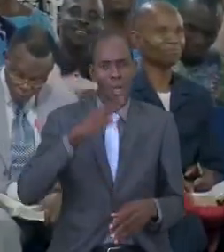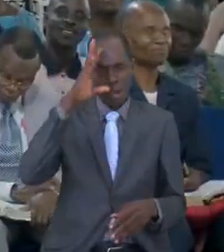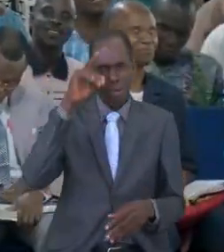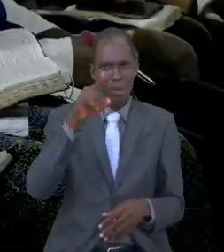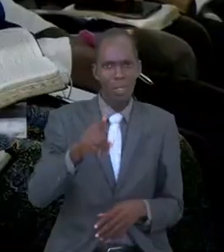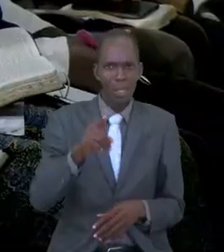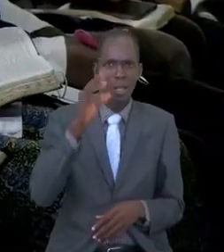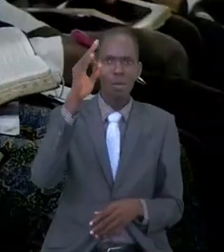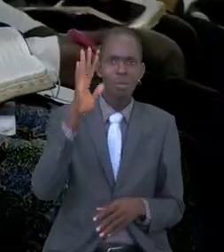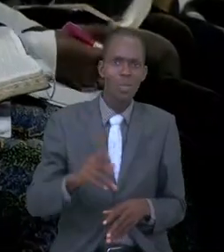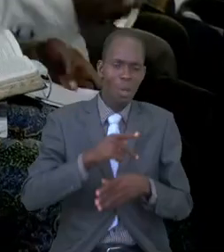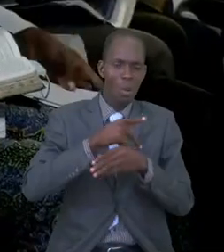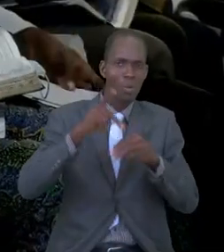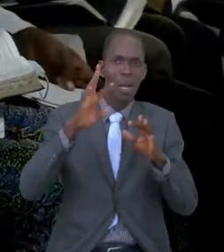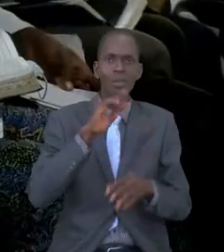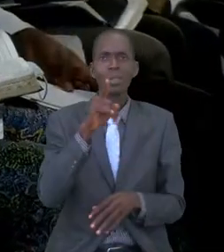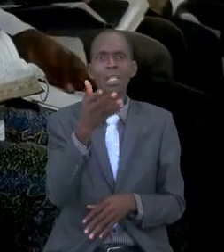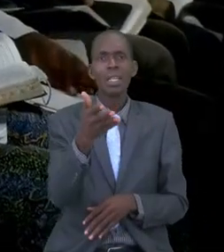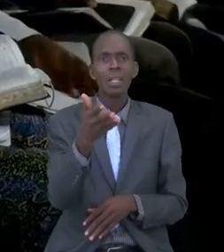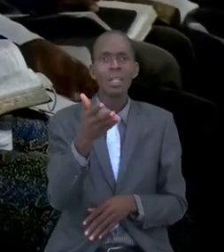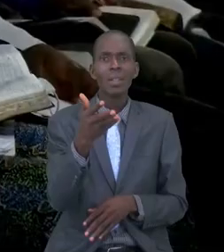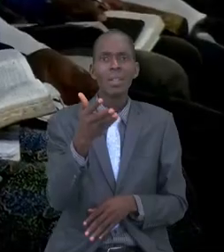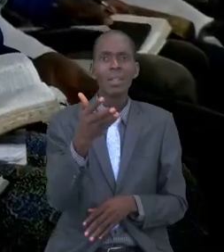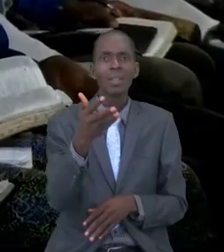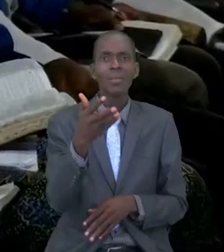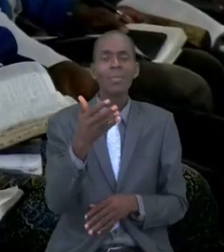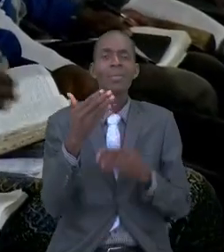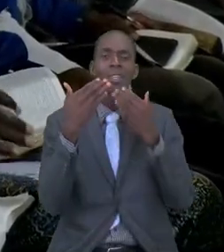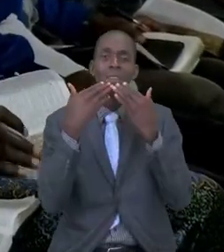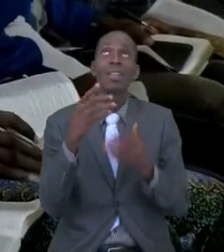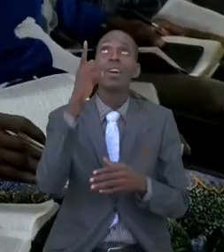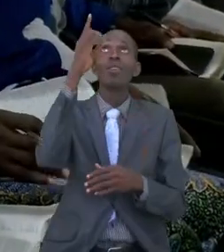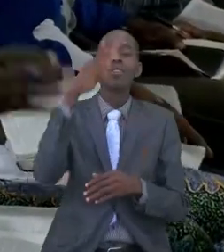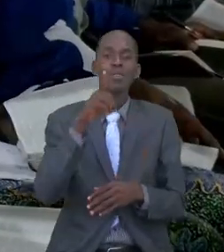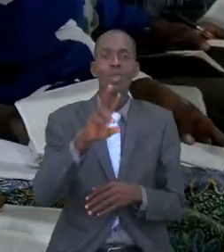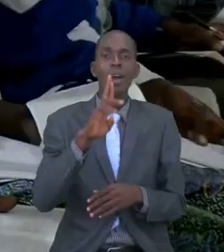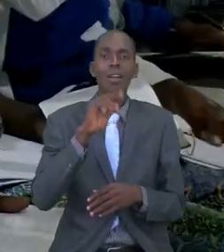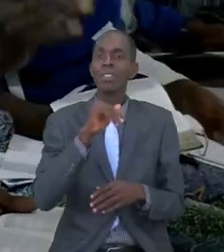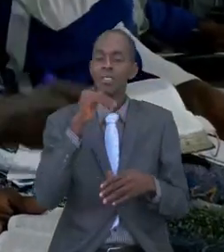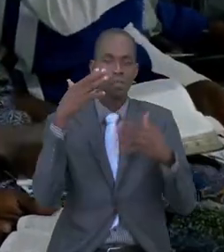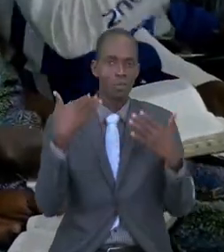minister, professional, are you there? Thank God you are not finished.